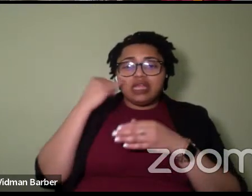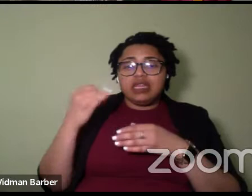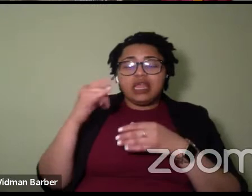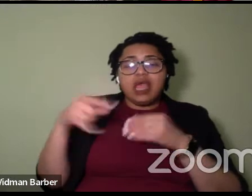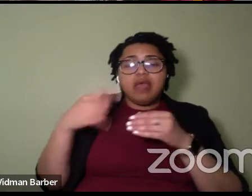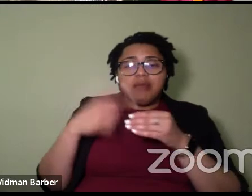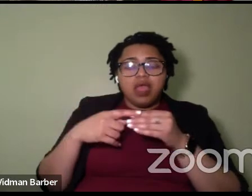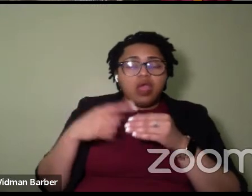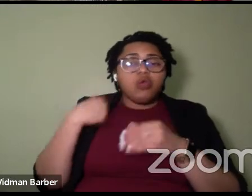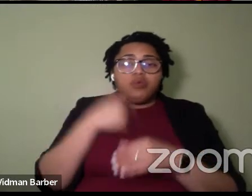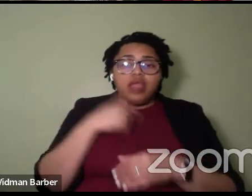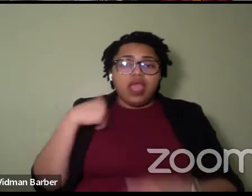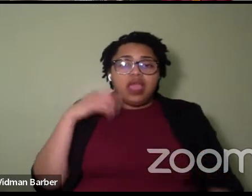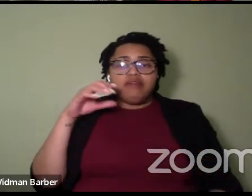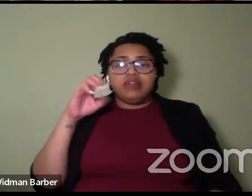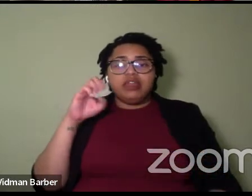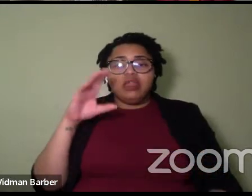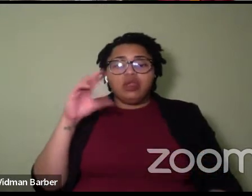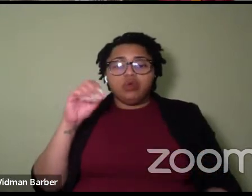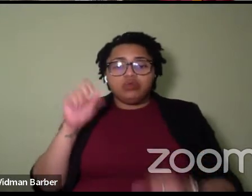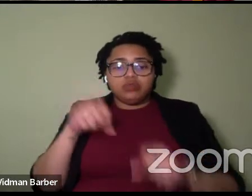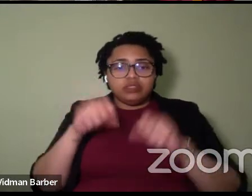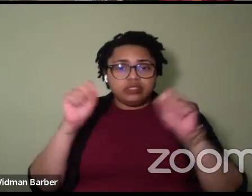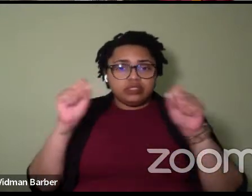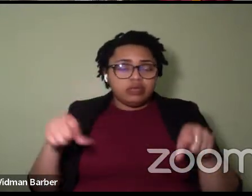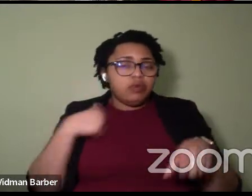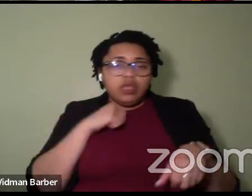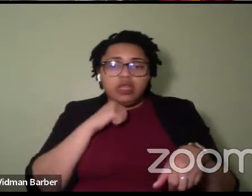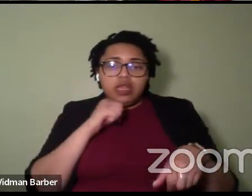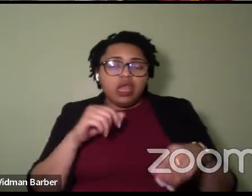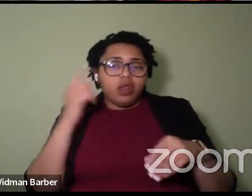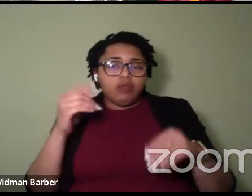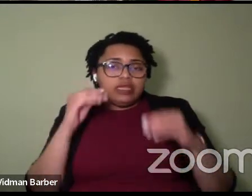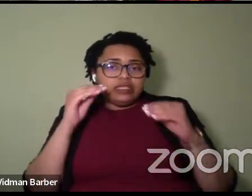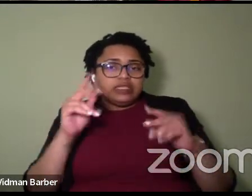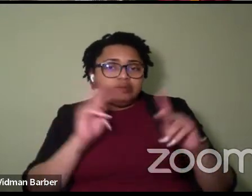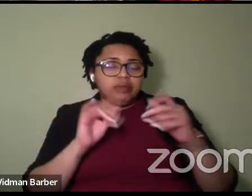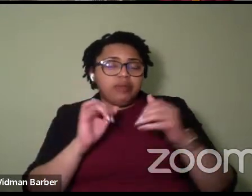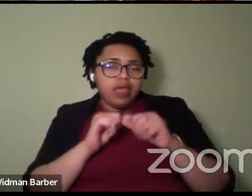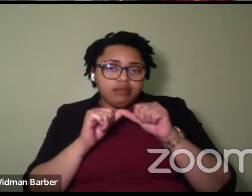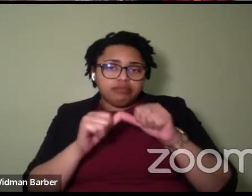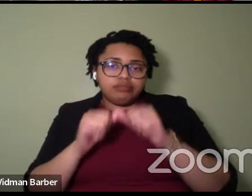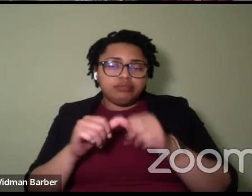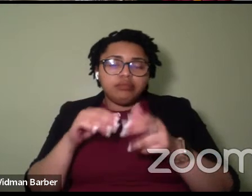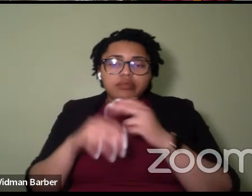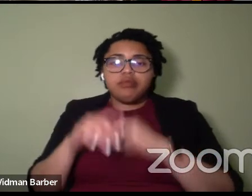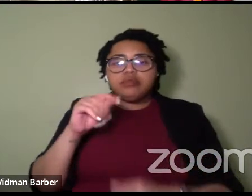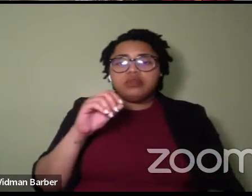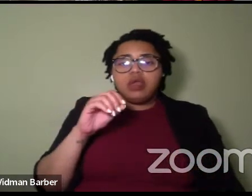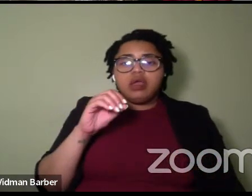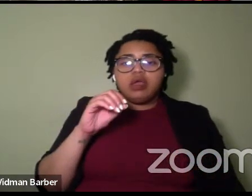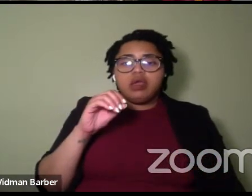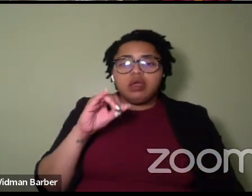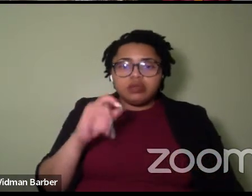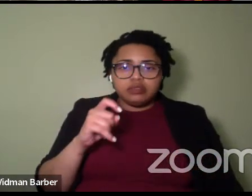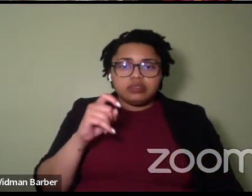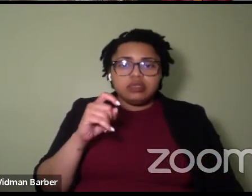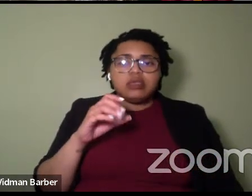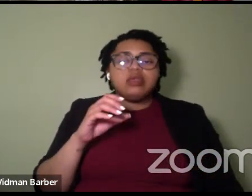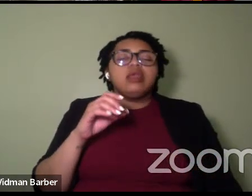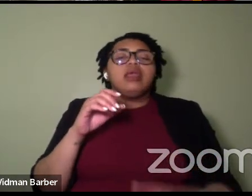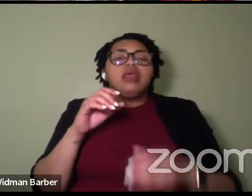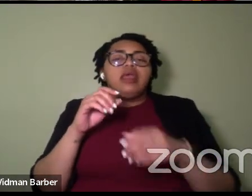teaching people how to persist in toxic air and polluted water, but that we are a collective